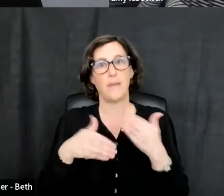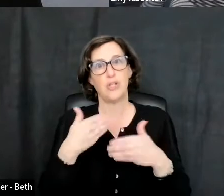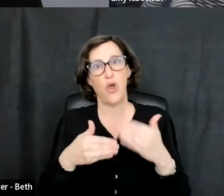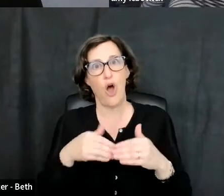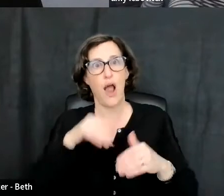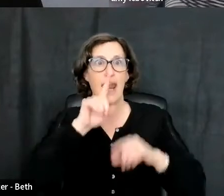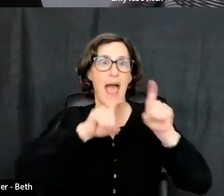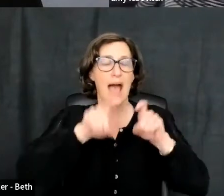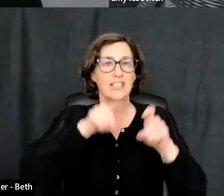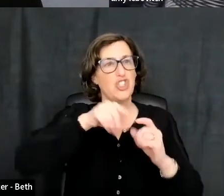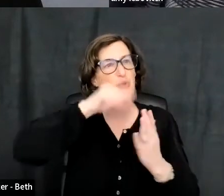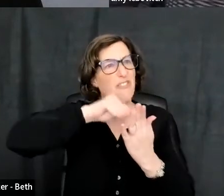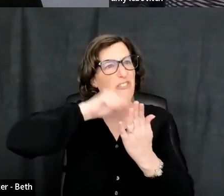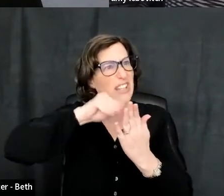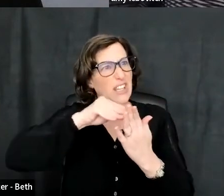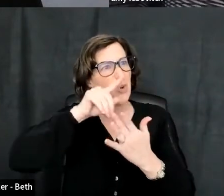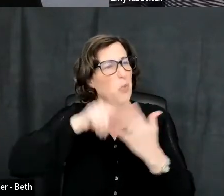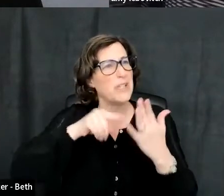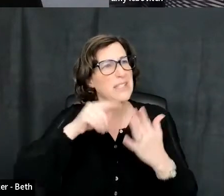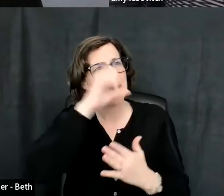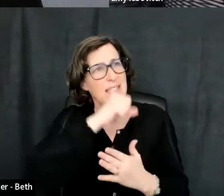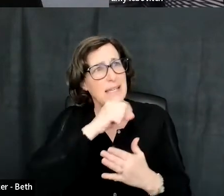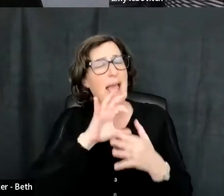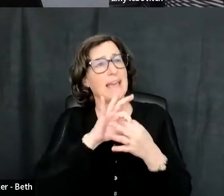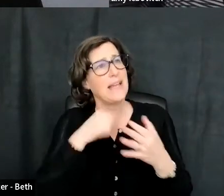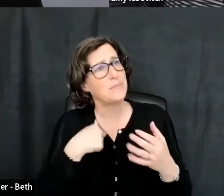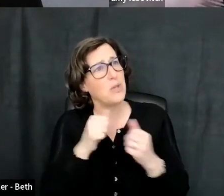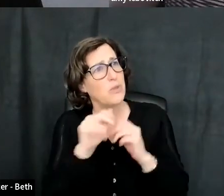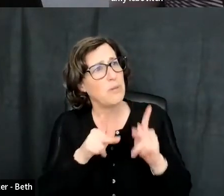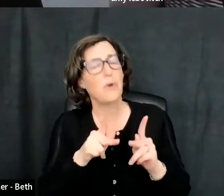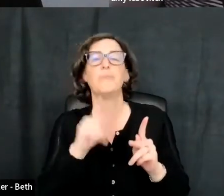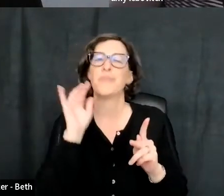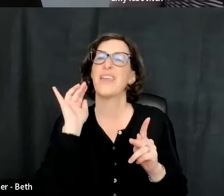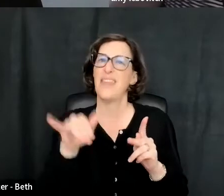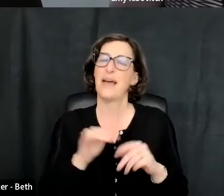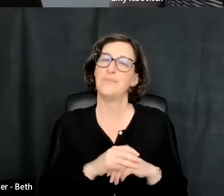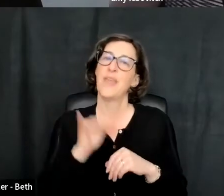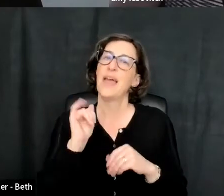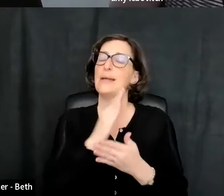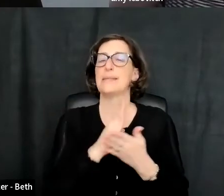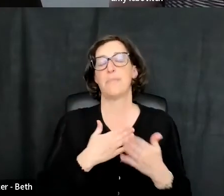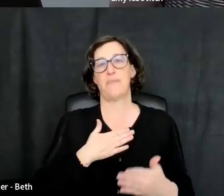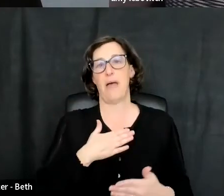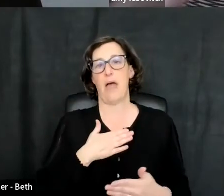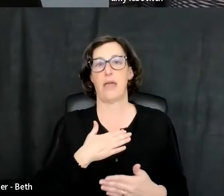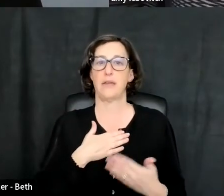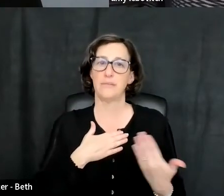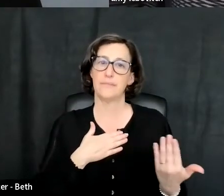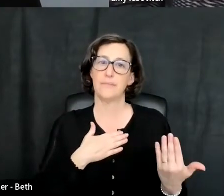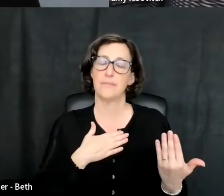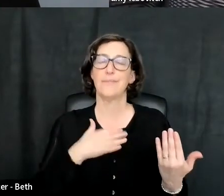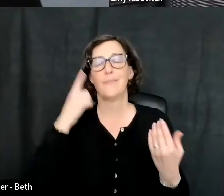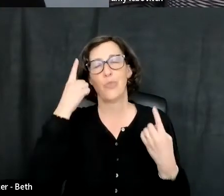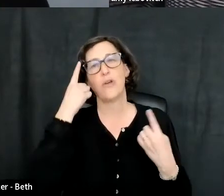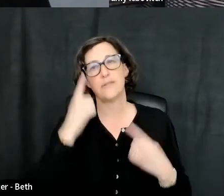asking you to fill in the gaps and connect them with people. So those are some of my